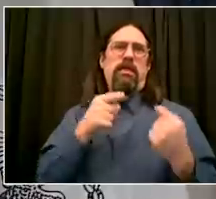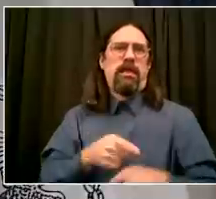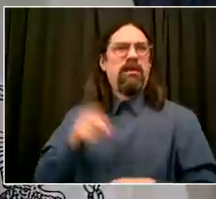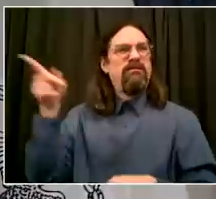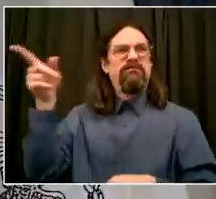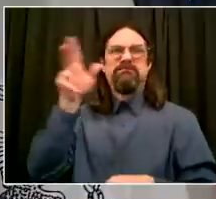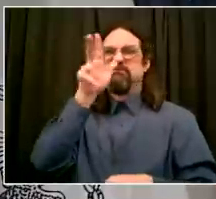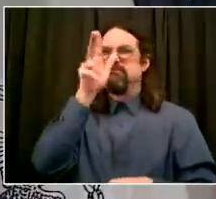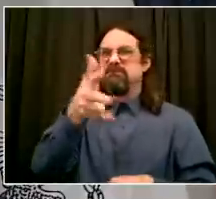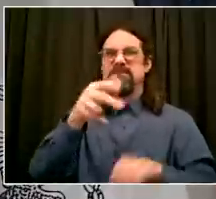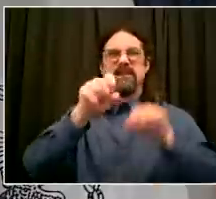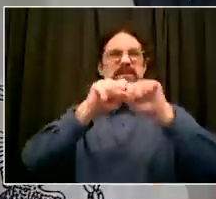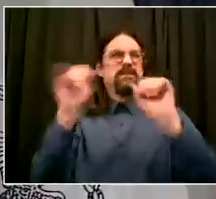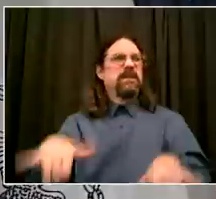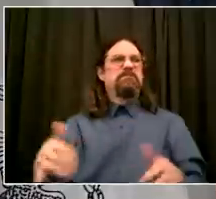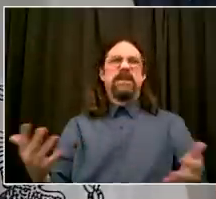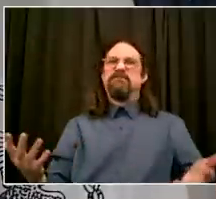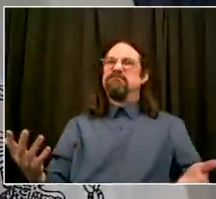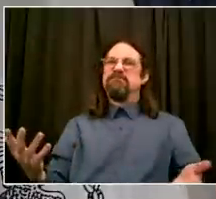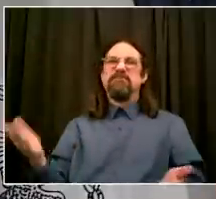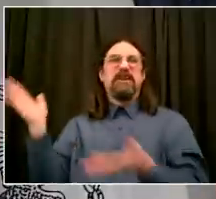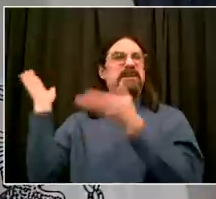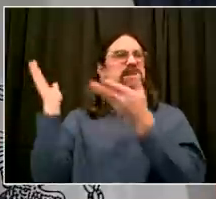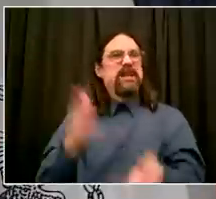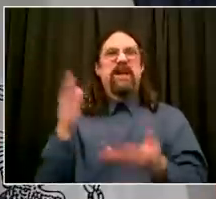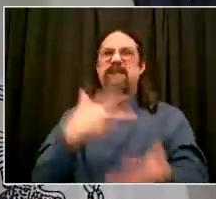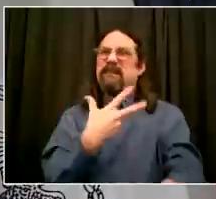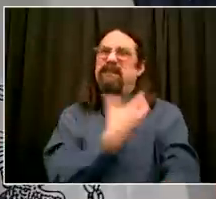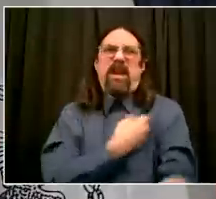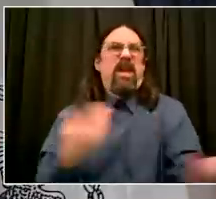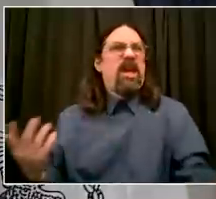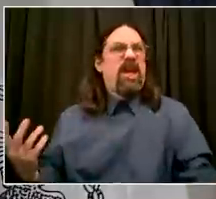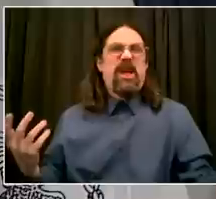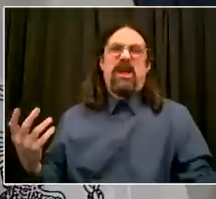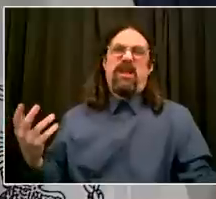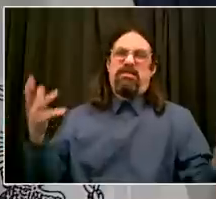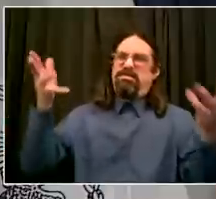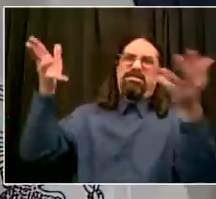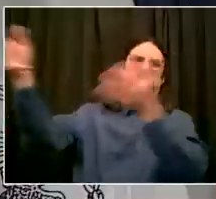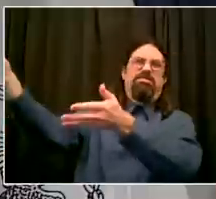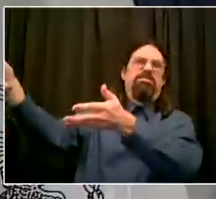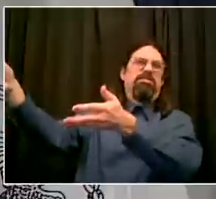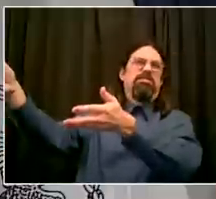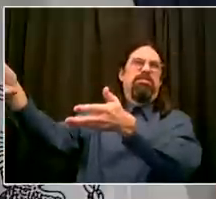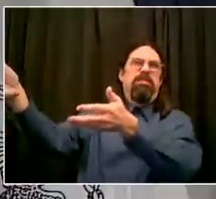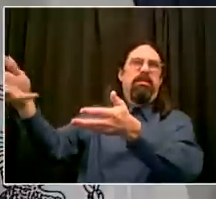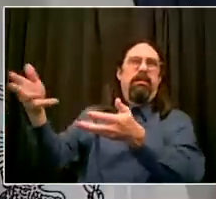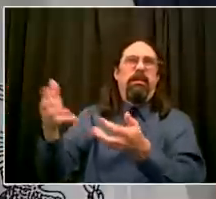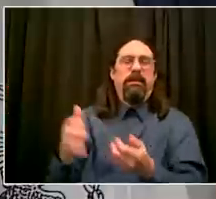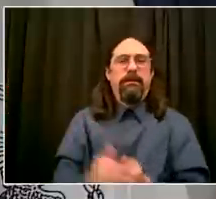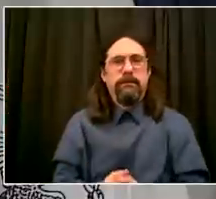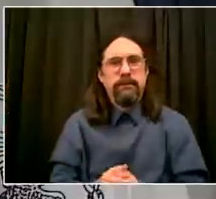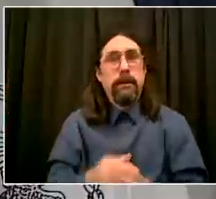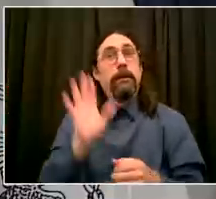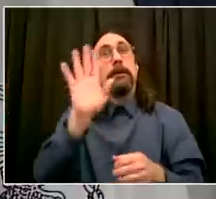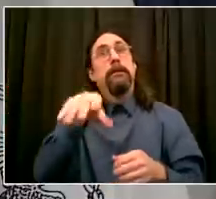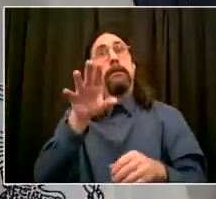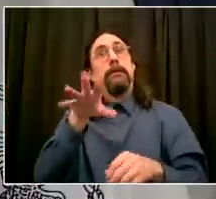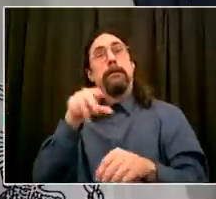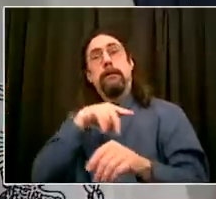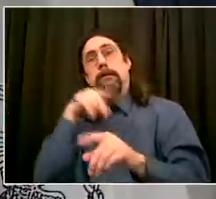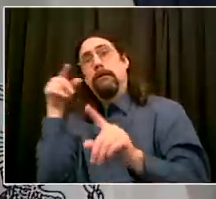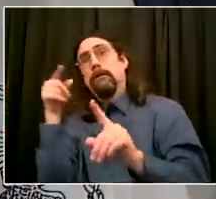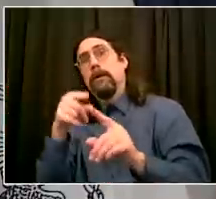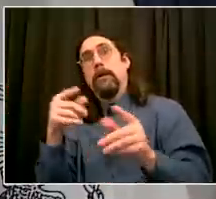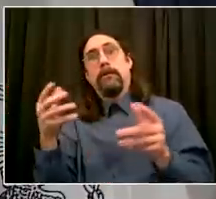city residents to get vaccine? Yeah, important question, Henry. In fact, Borough President Ruben Diaz Jr. raised this on Sunday when we